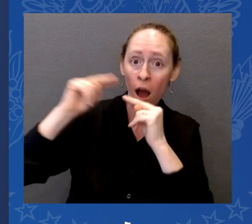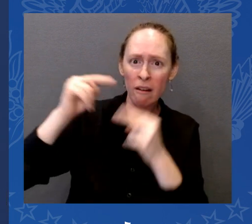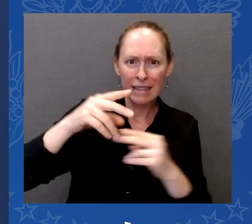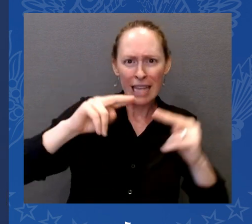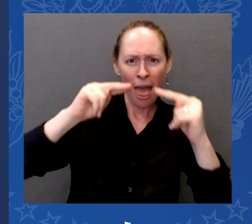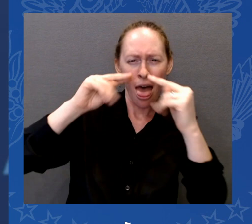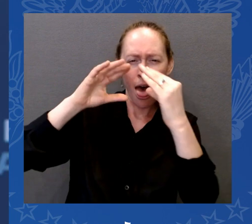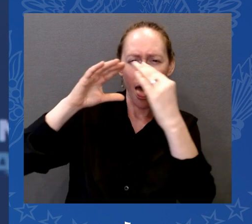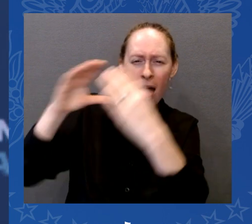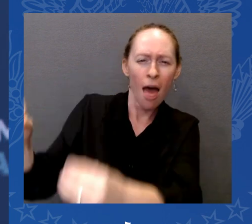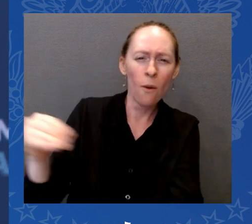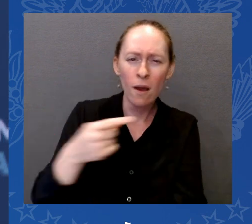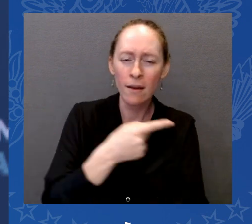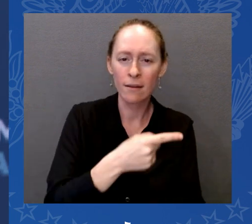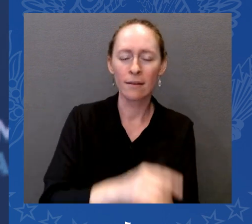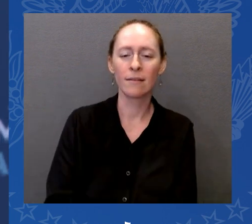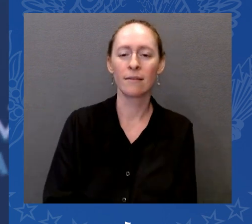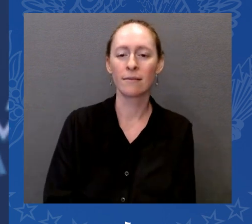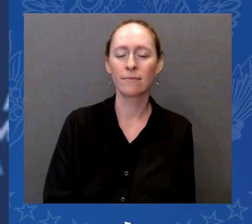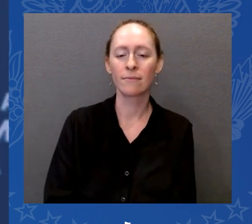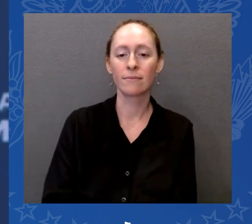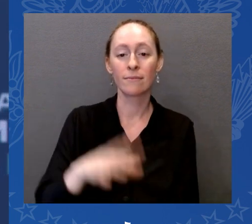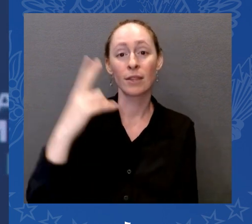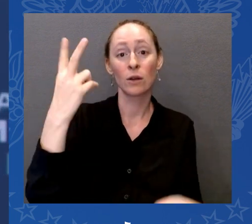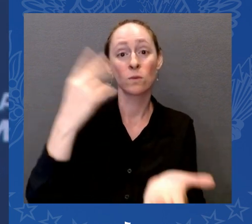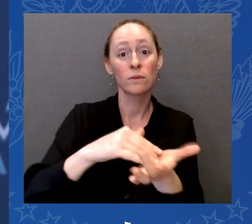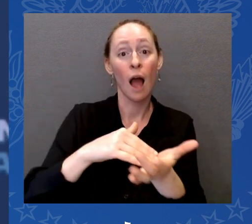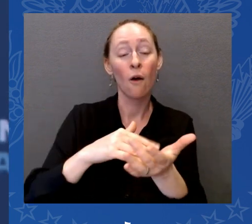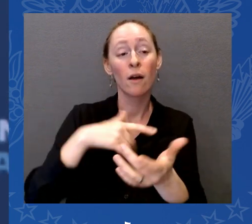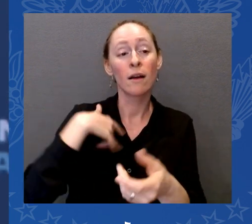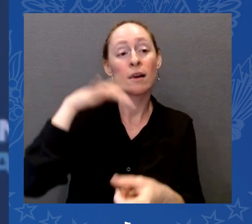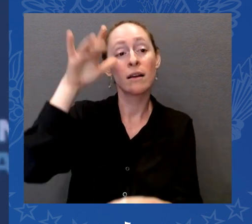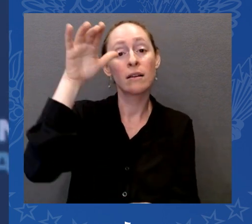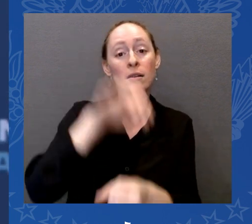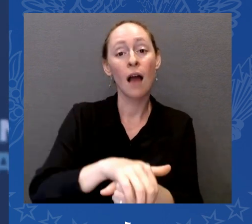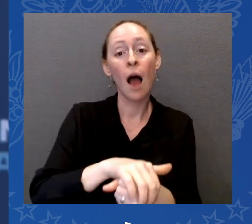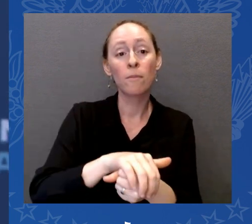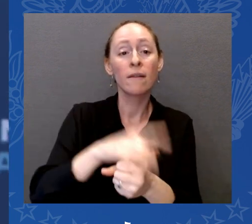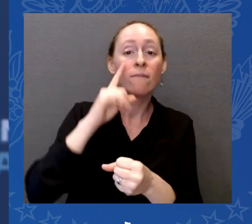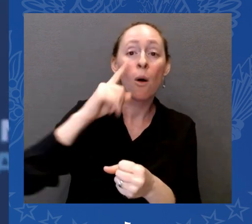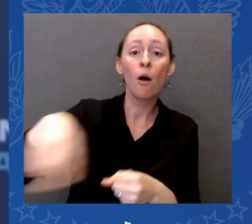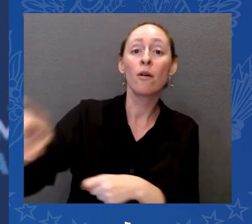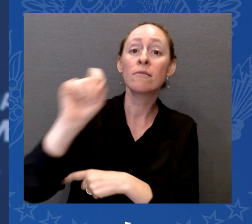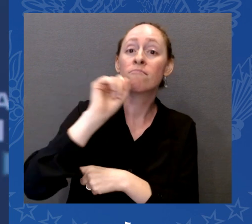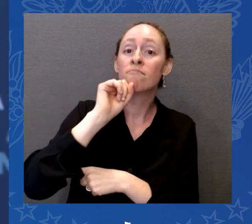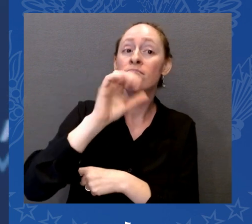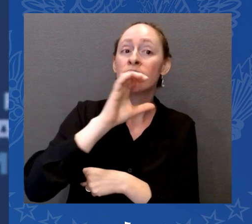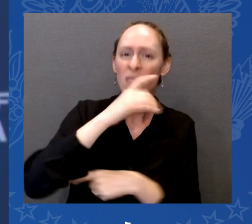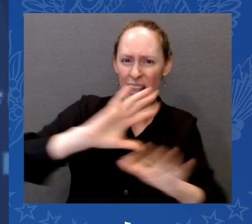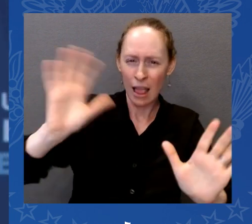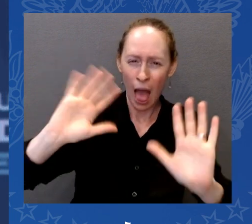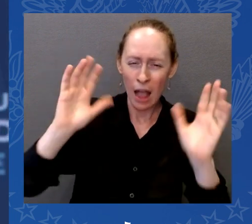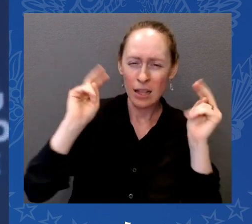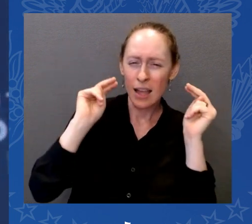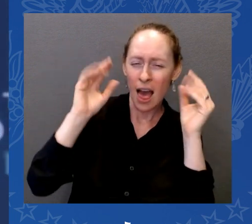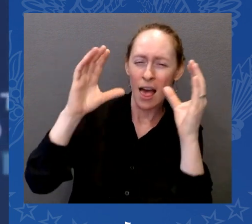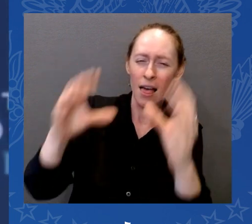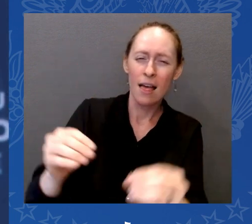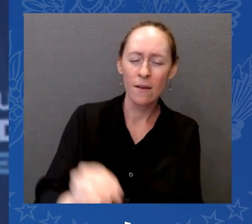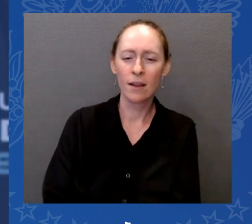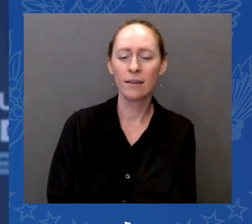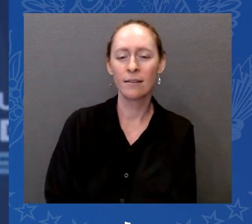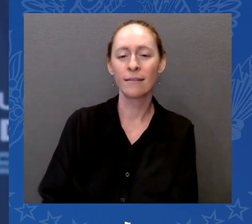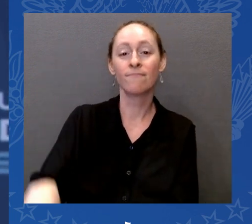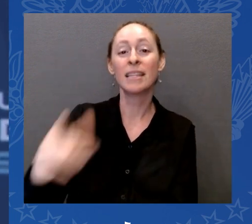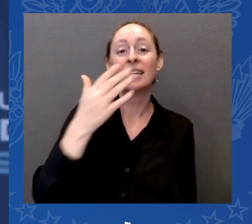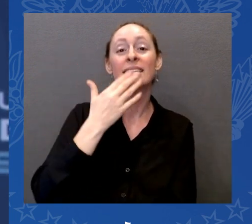gone, if Kevin has his way, McCarthy. $35 a month cap on insulin for diabetes for seniors,